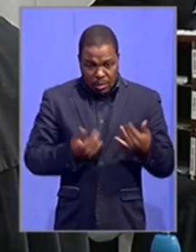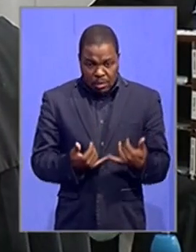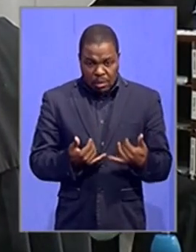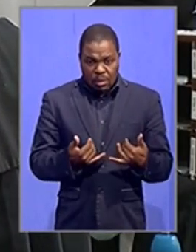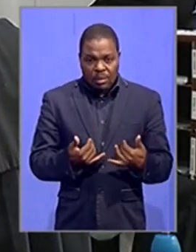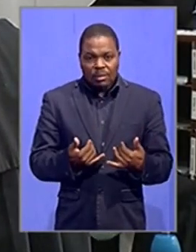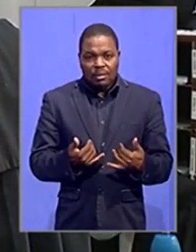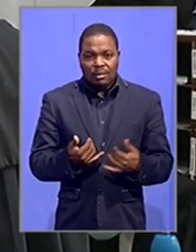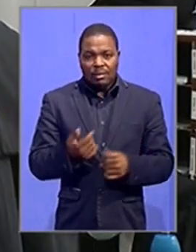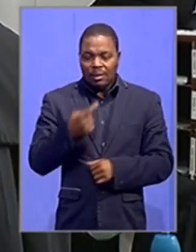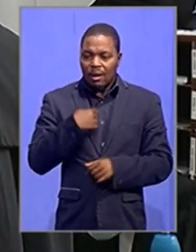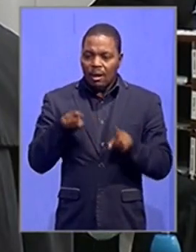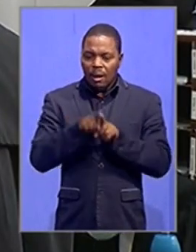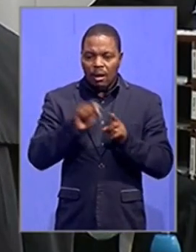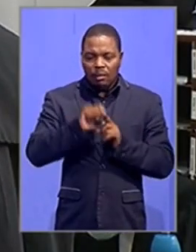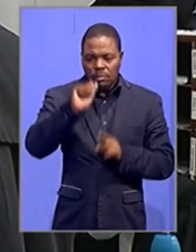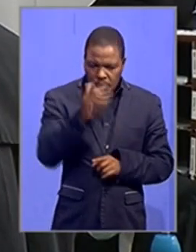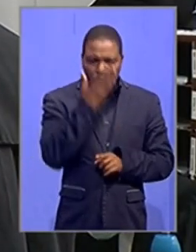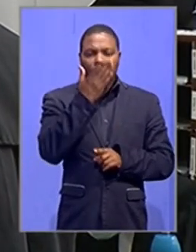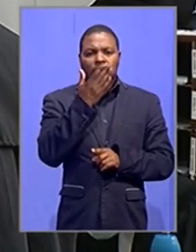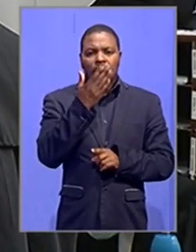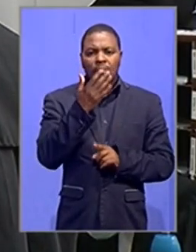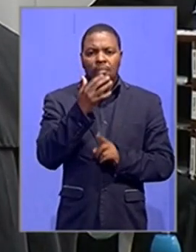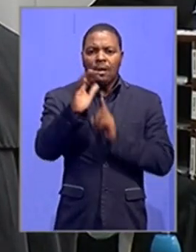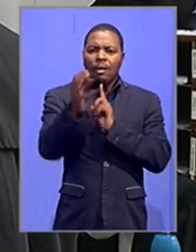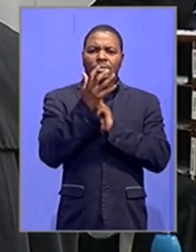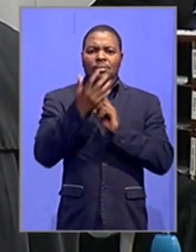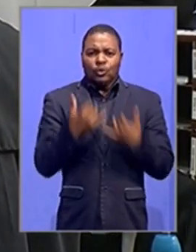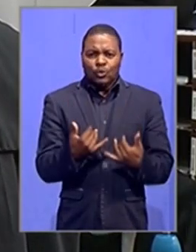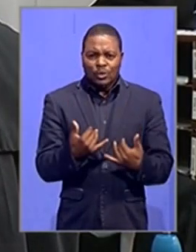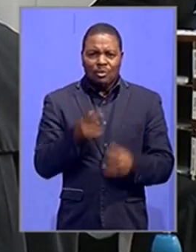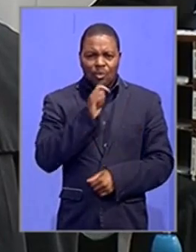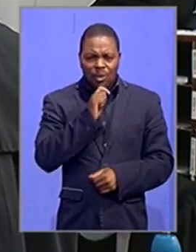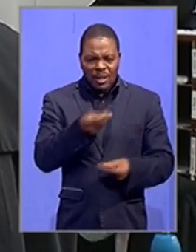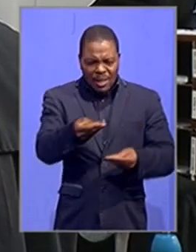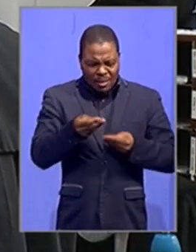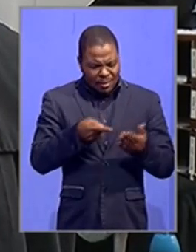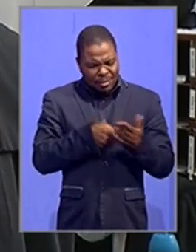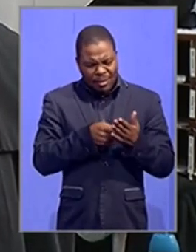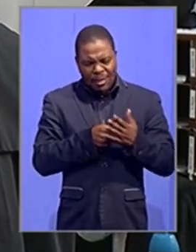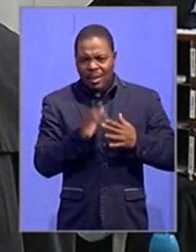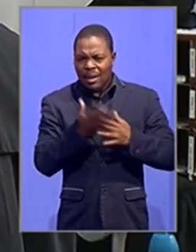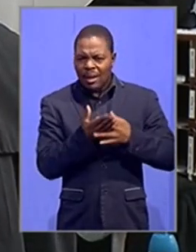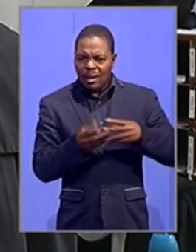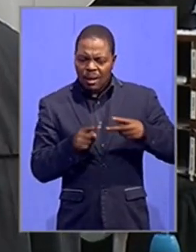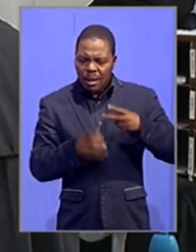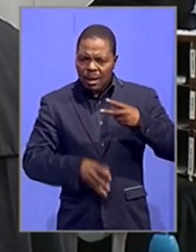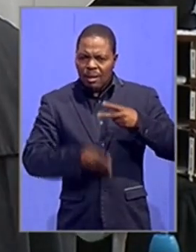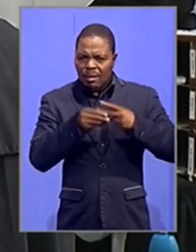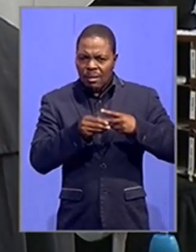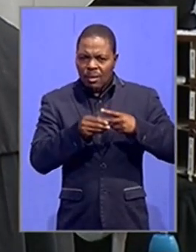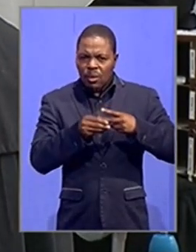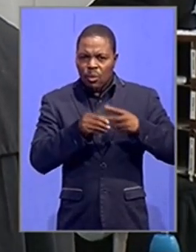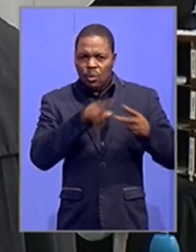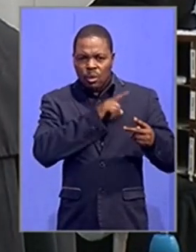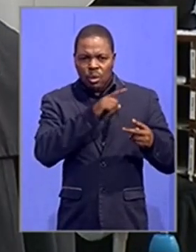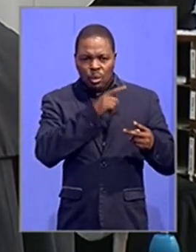describe as an ambush this morning, when it is clear that the